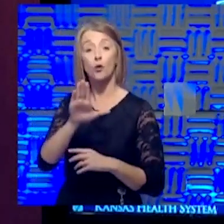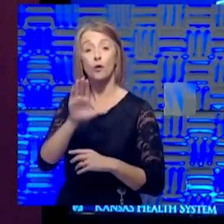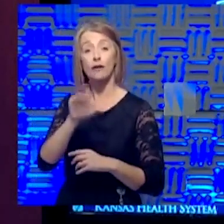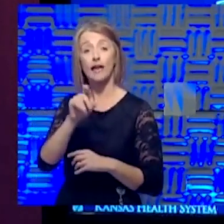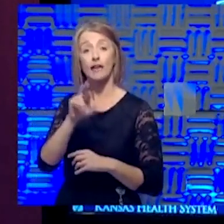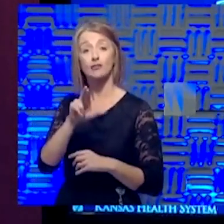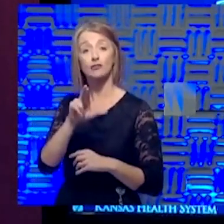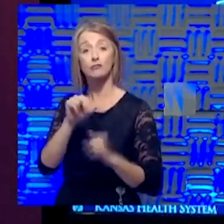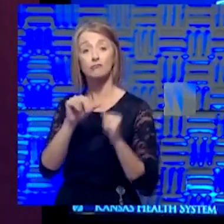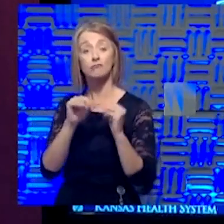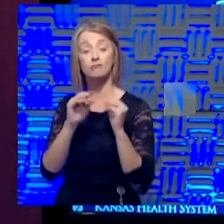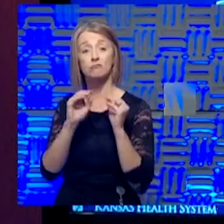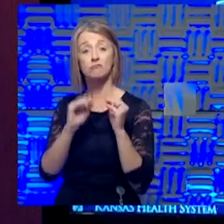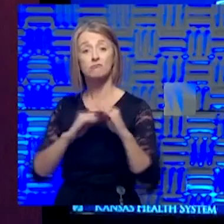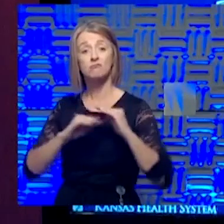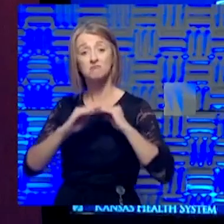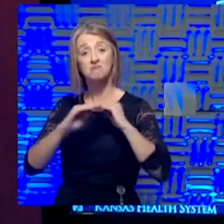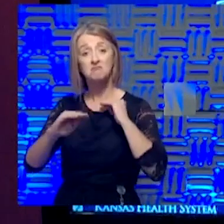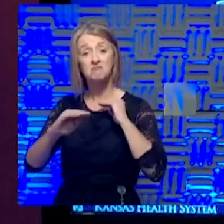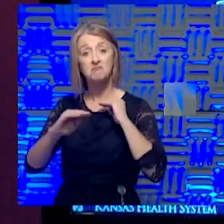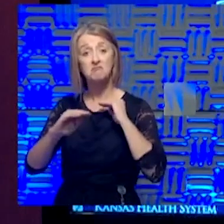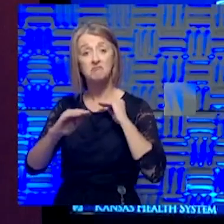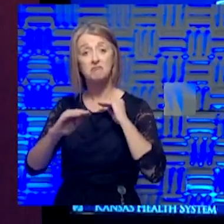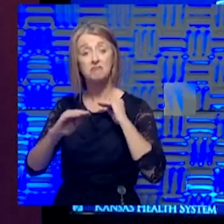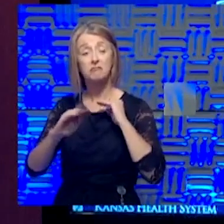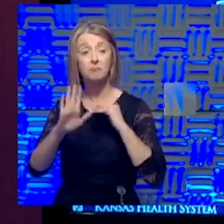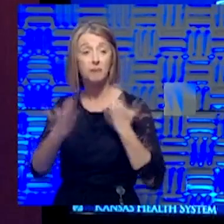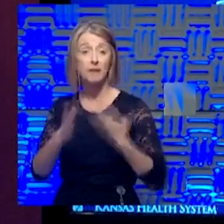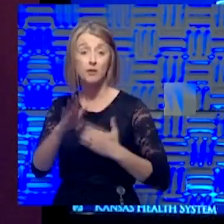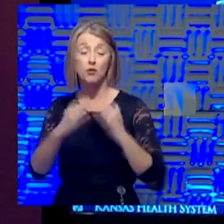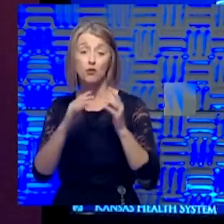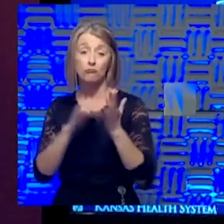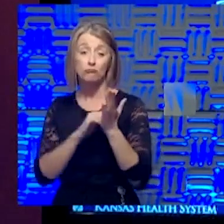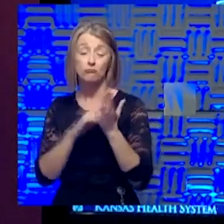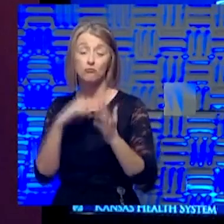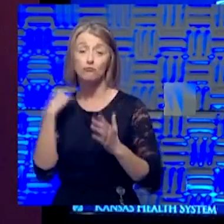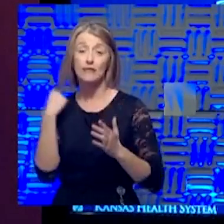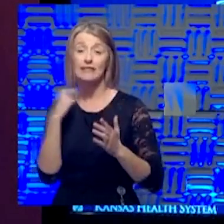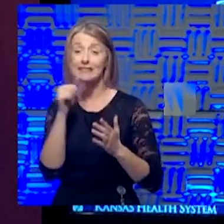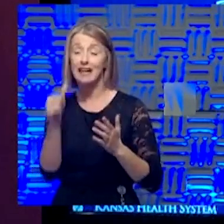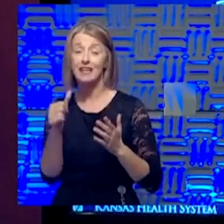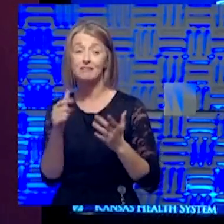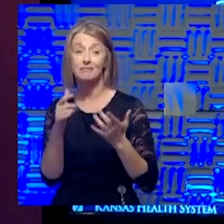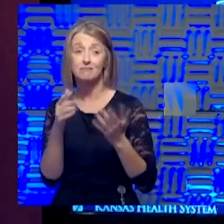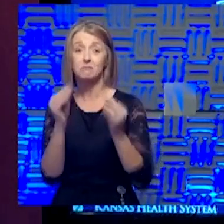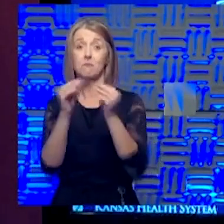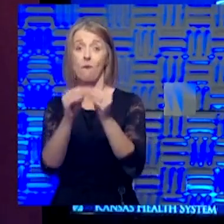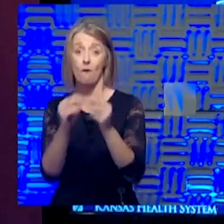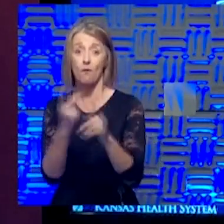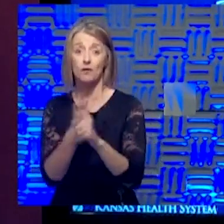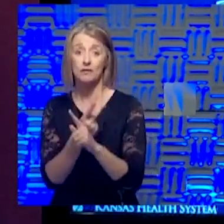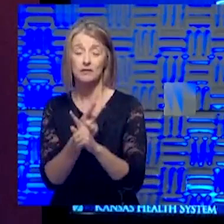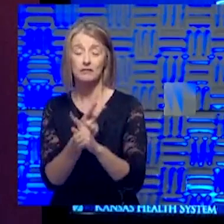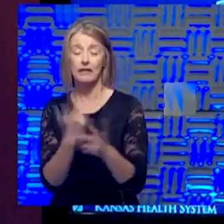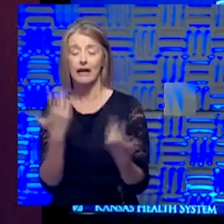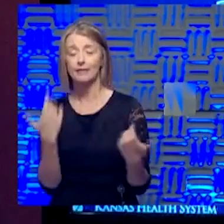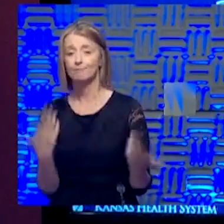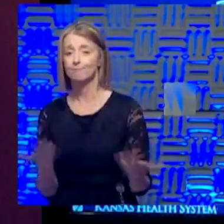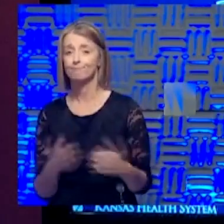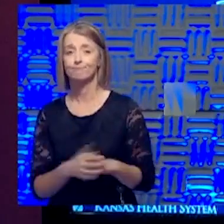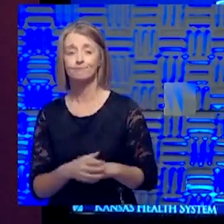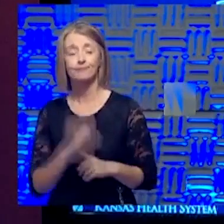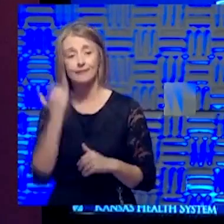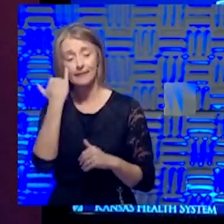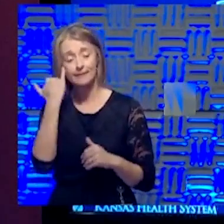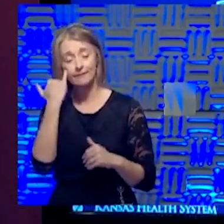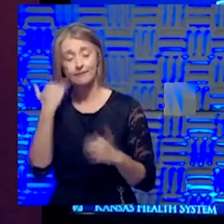then your risk may not be greater than the general population. But where are you? Are you truly in remission or not in remission? If you have